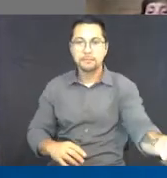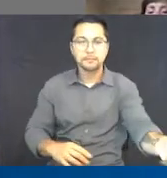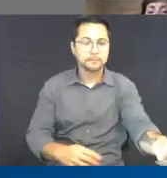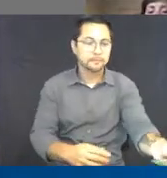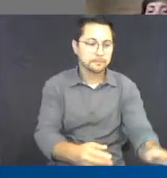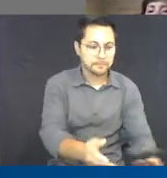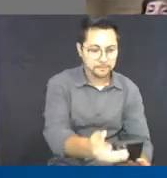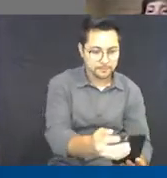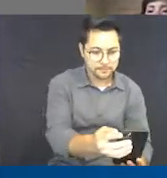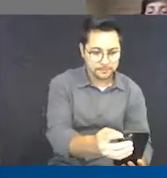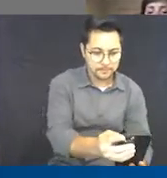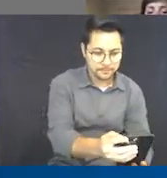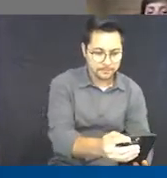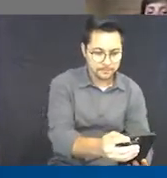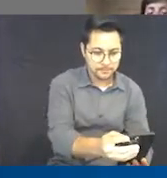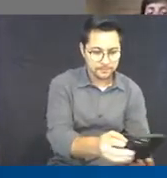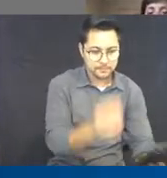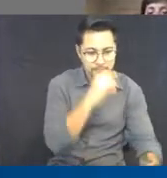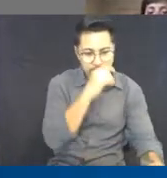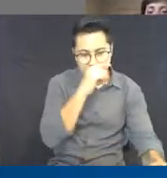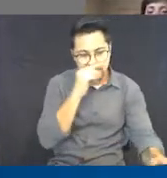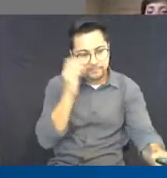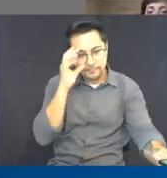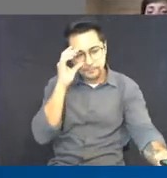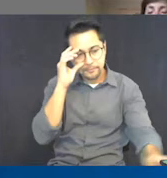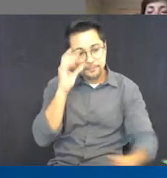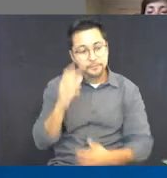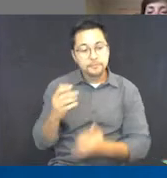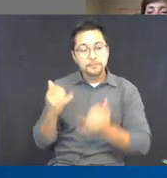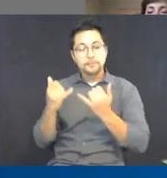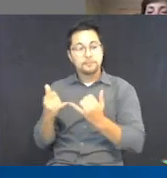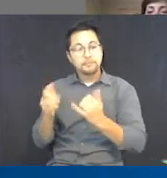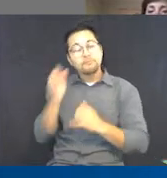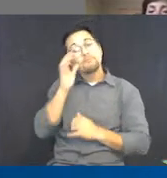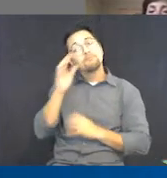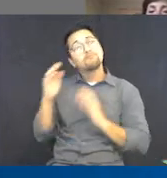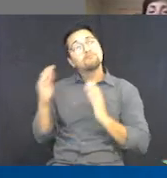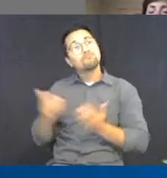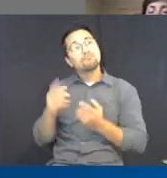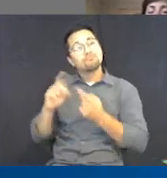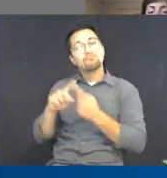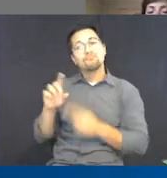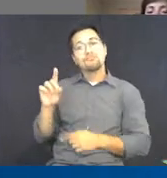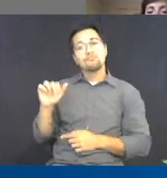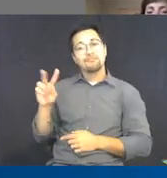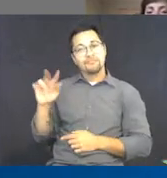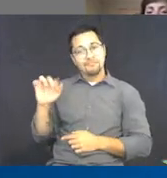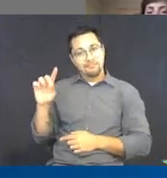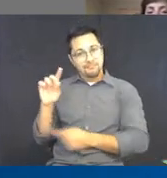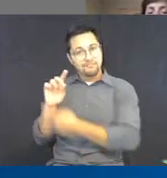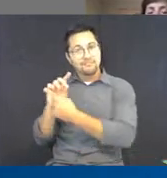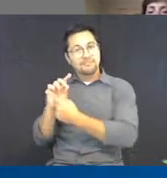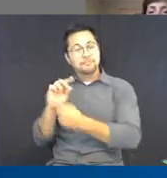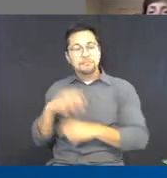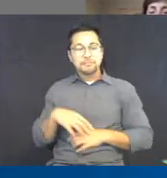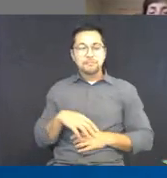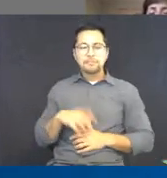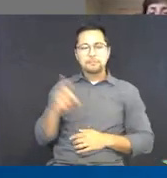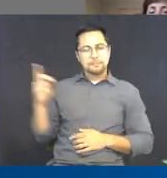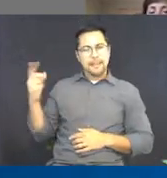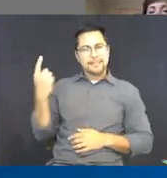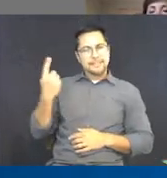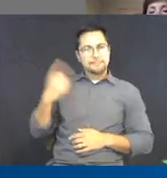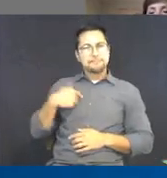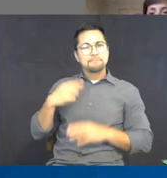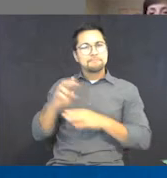6 years. And he actually started with our technology in his apartment. You'll listen to his mom, Becky, who will kind of talk about